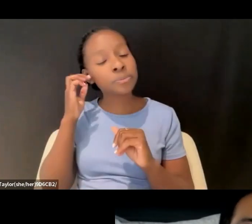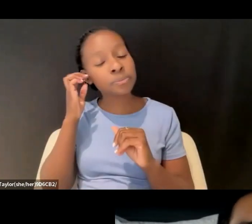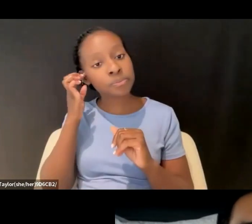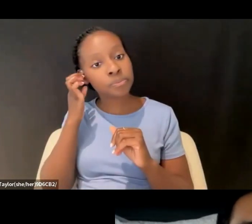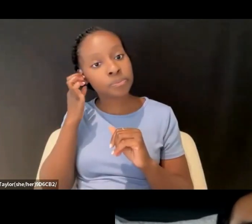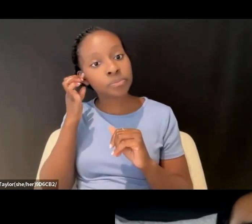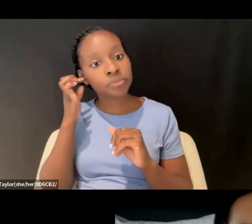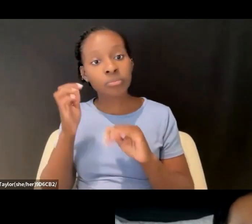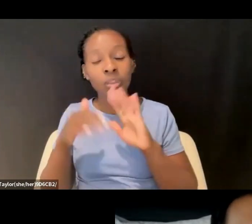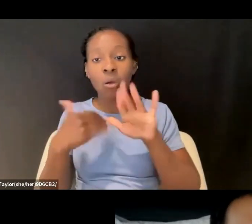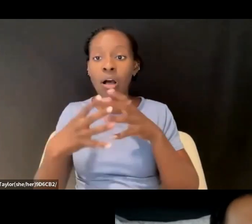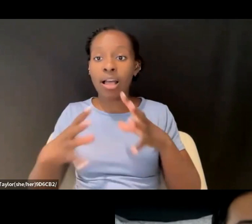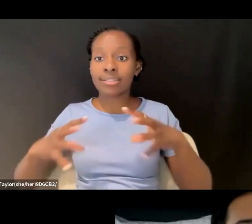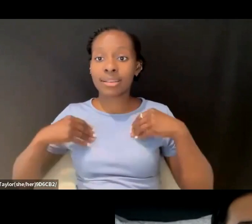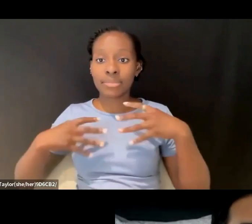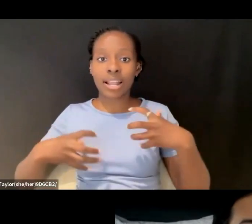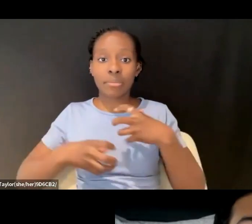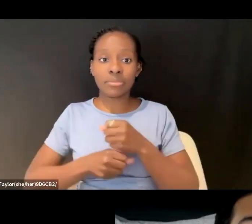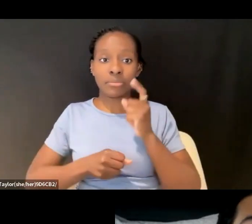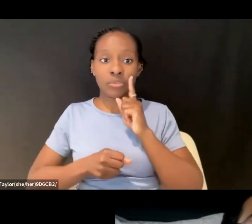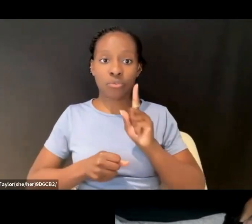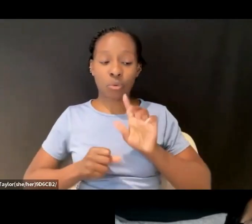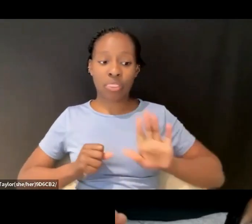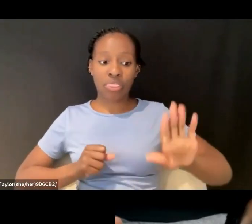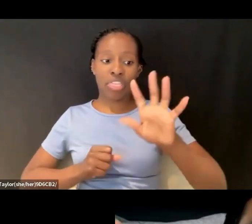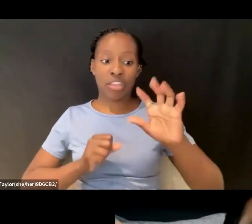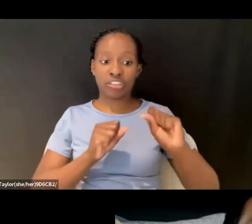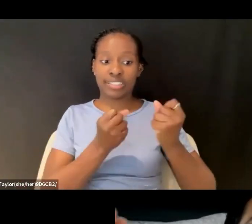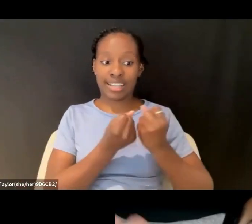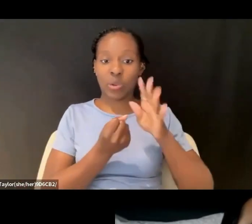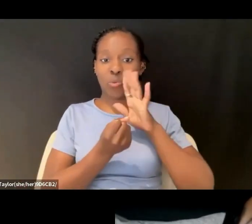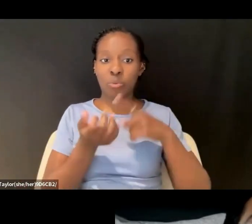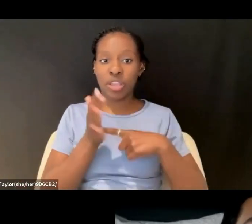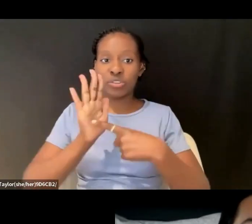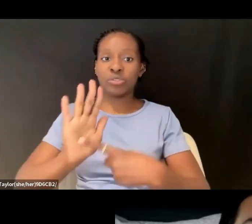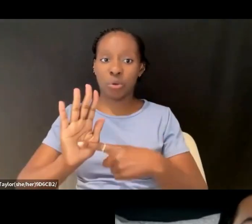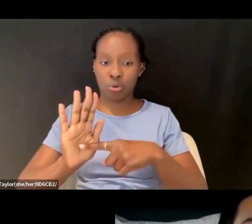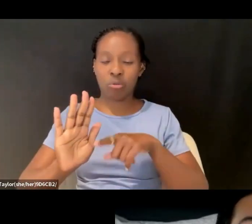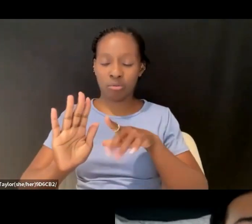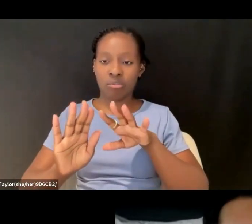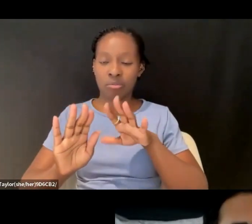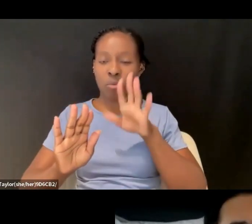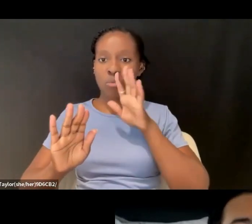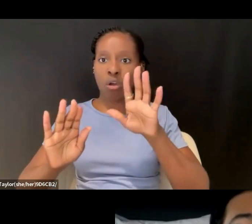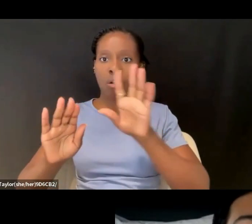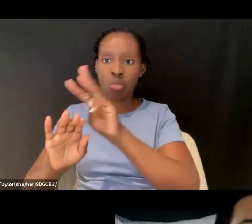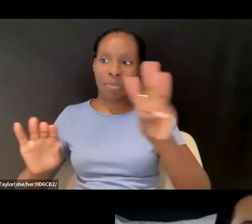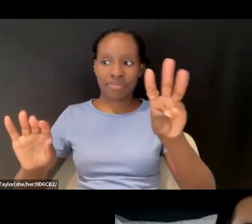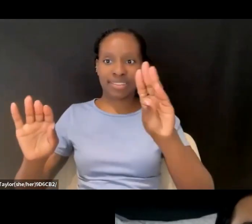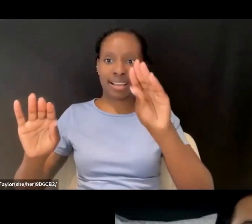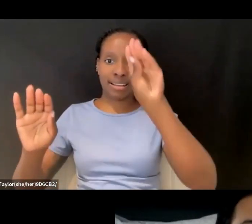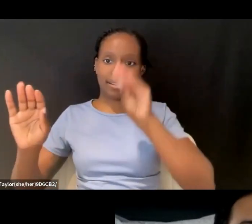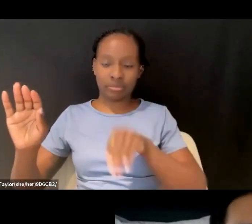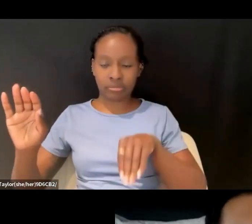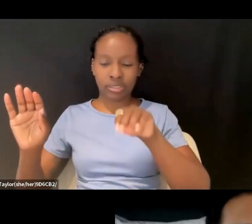all of the accepted abstracts for their society will be shown on the LSA website, on the annual meeting